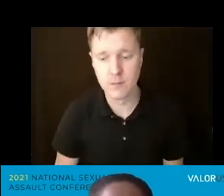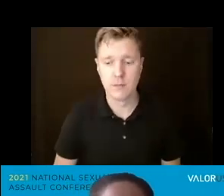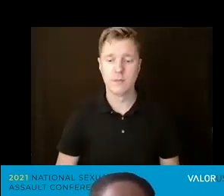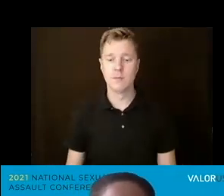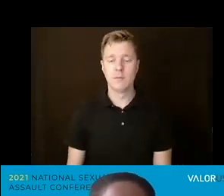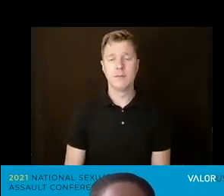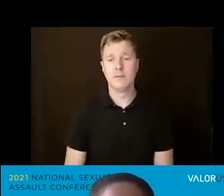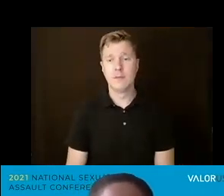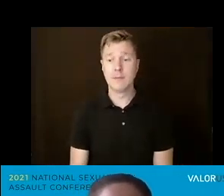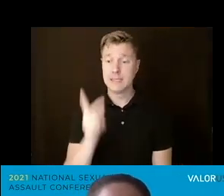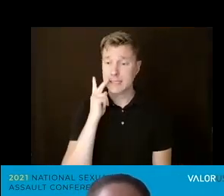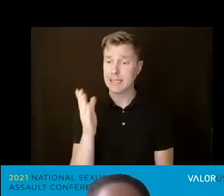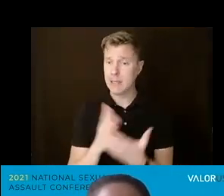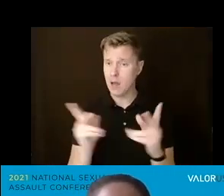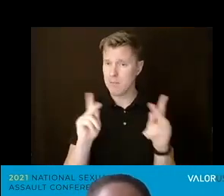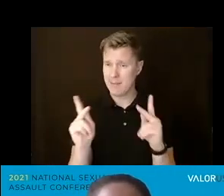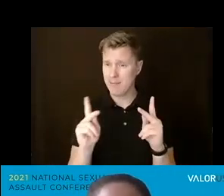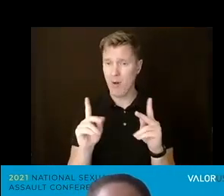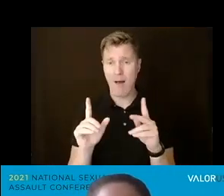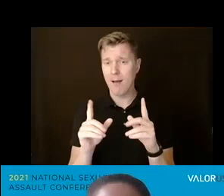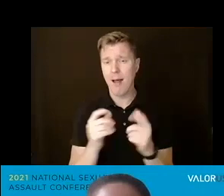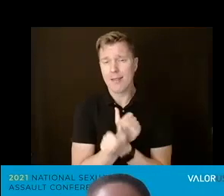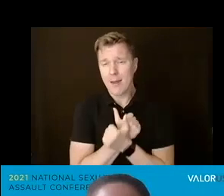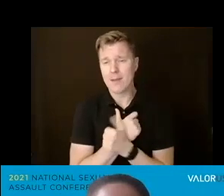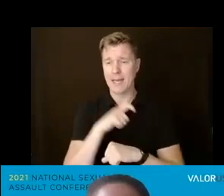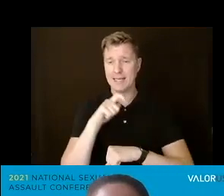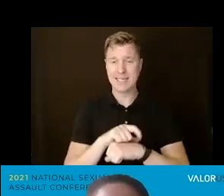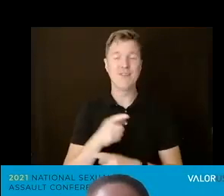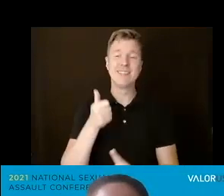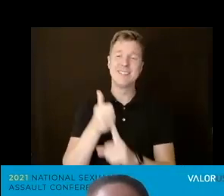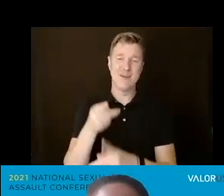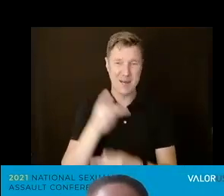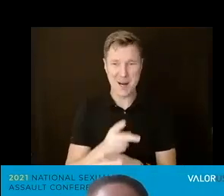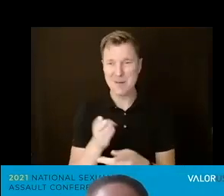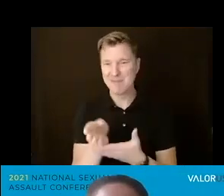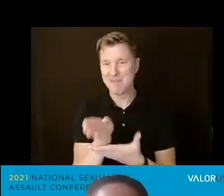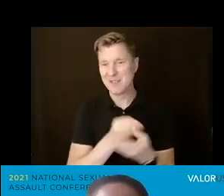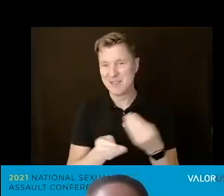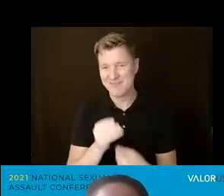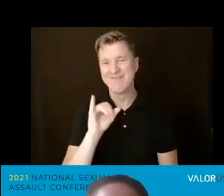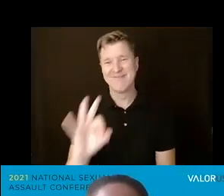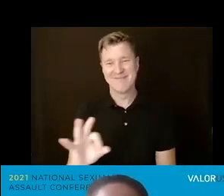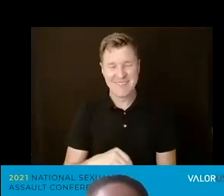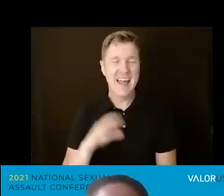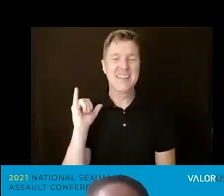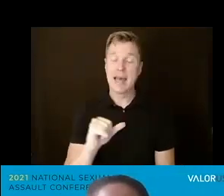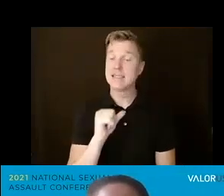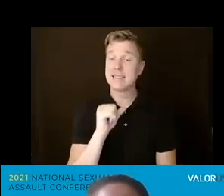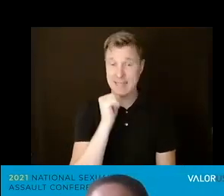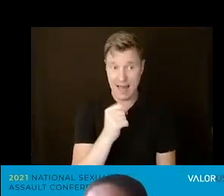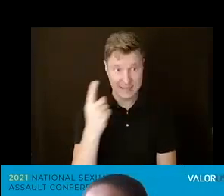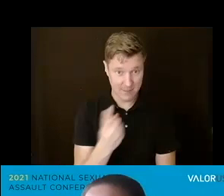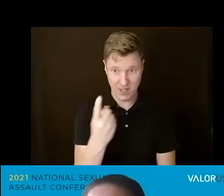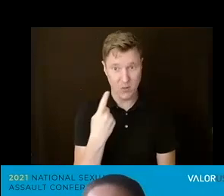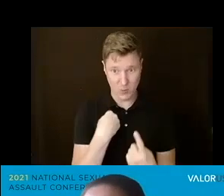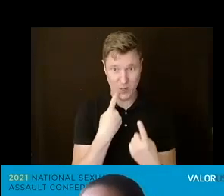I'm seeing folks loving the idea of a self-care budget. So that's not something we accomplished in year 1, but